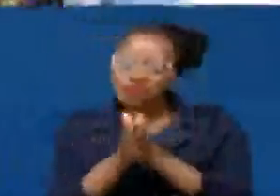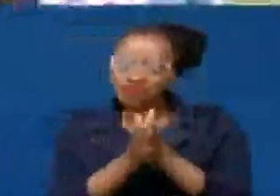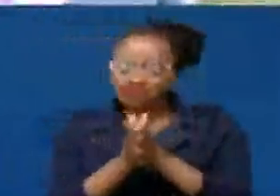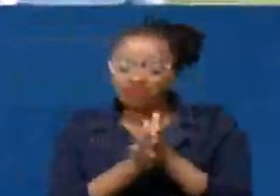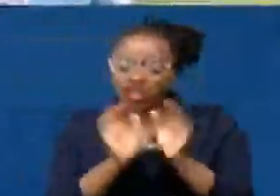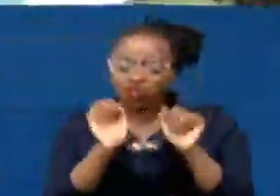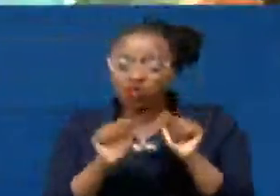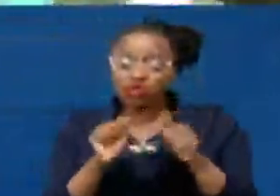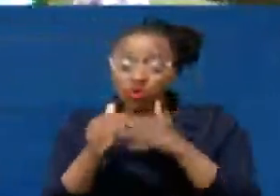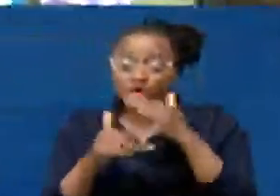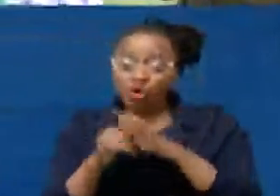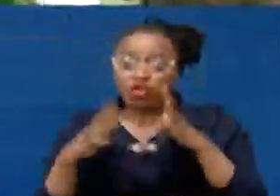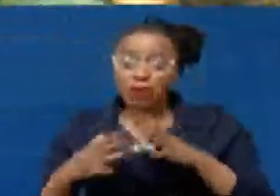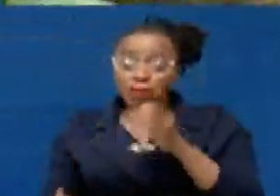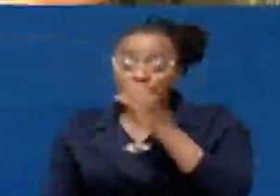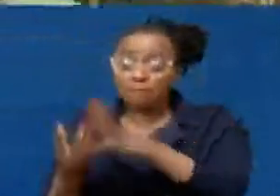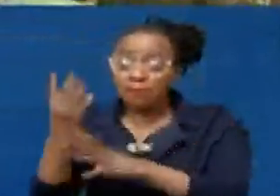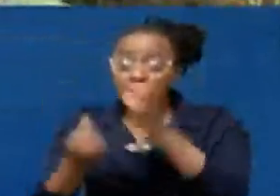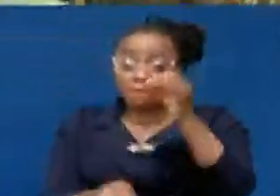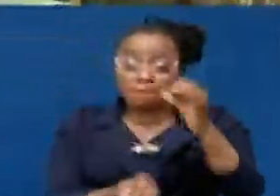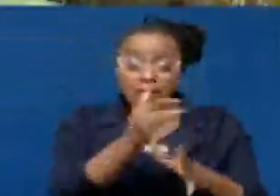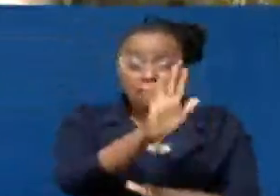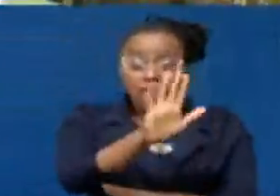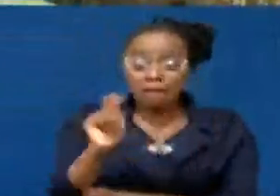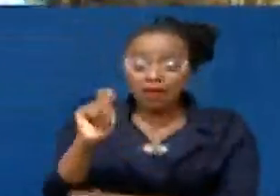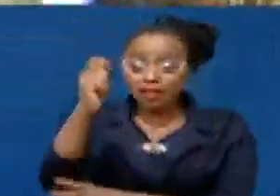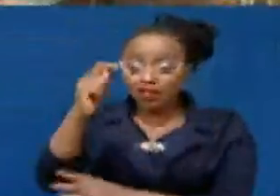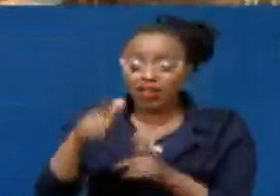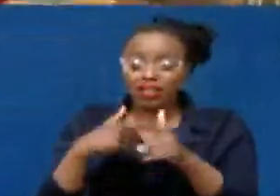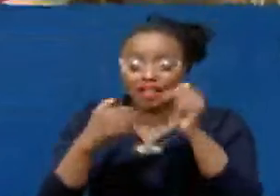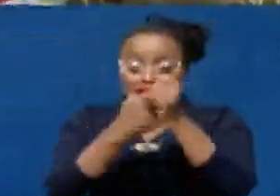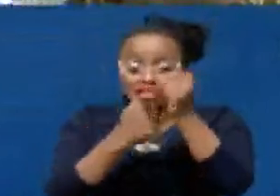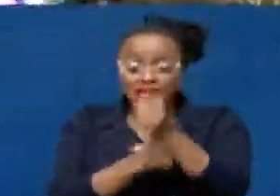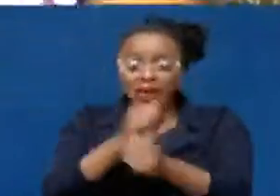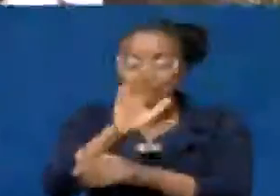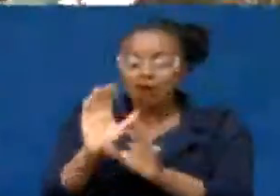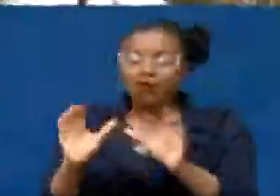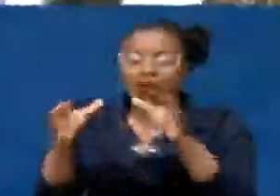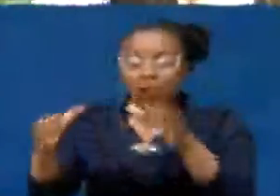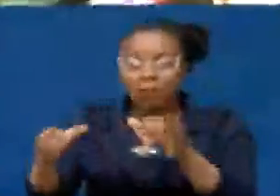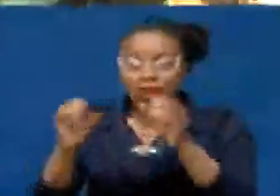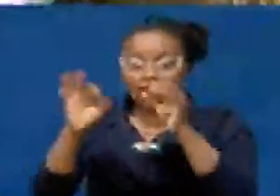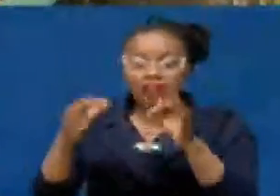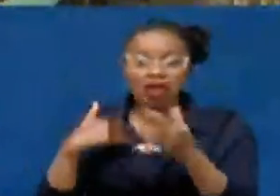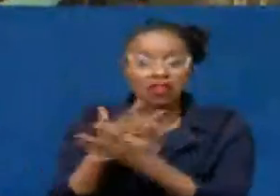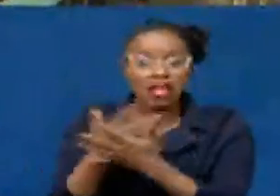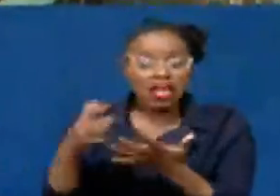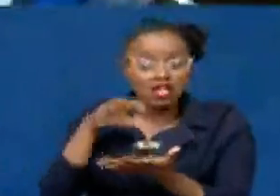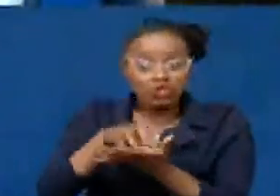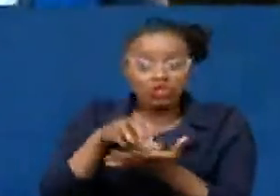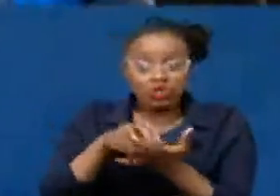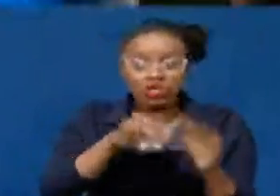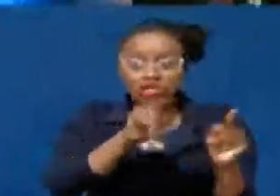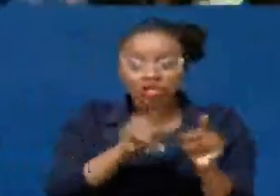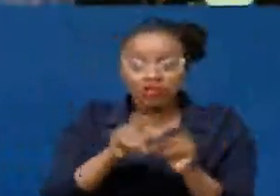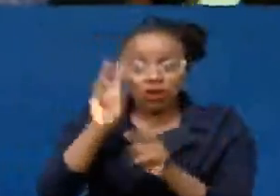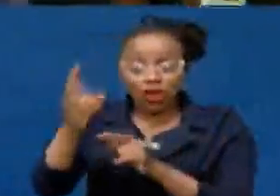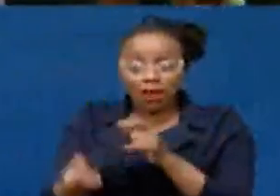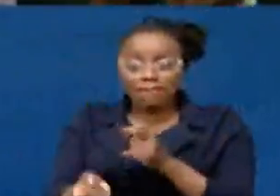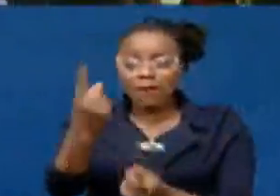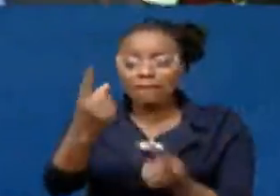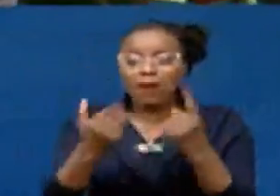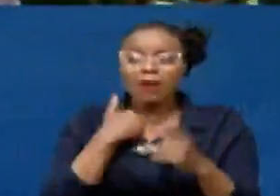that everybody launch your presidential bid, get the backing of your party. If there will be a situation that will arise